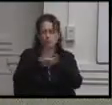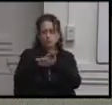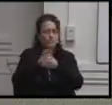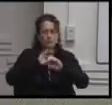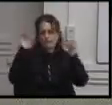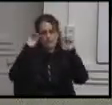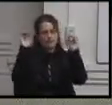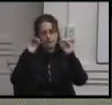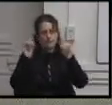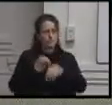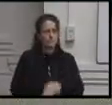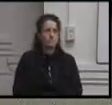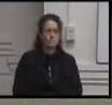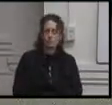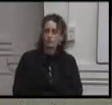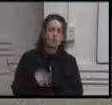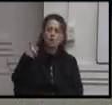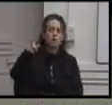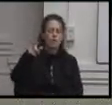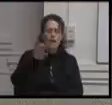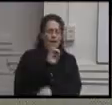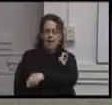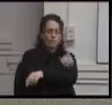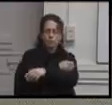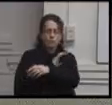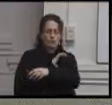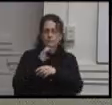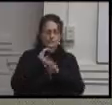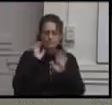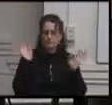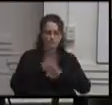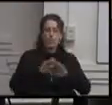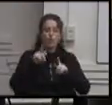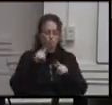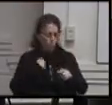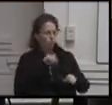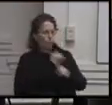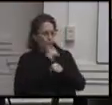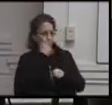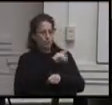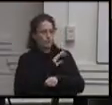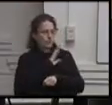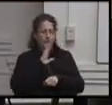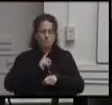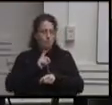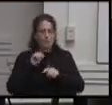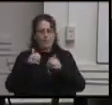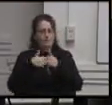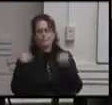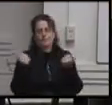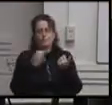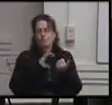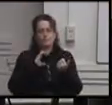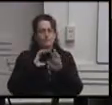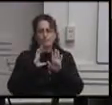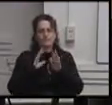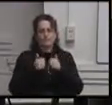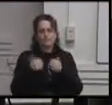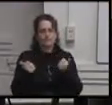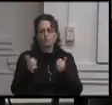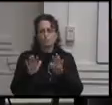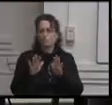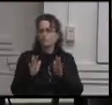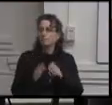So is that something you have nothing to do with either? We have nothing to do. We work for the select board. That's a different organization. Schools are a different municipality.